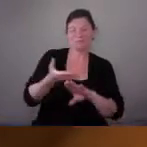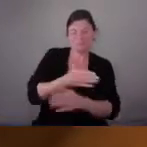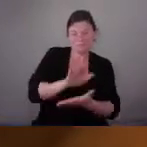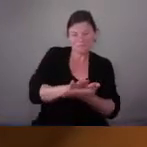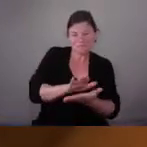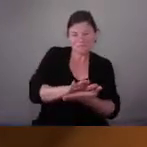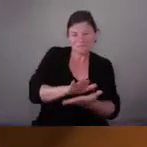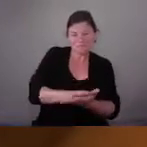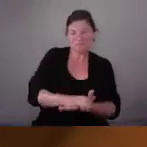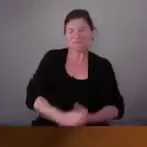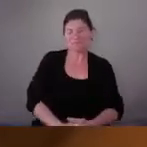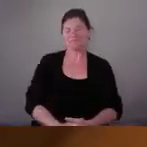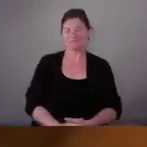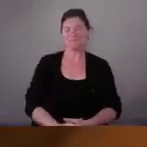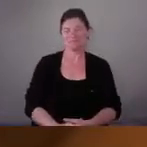a